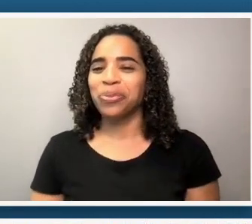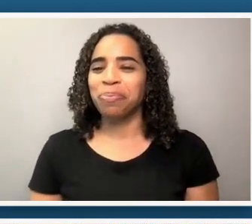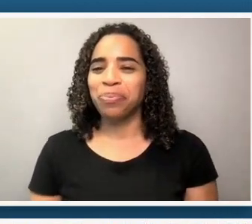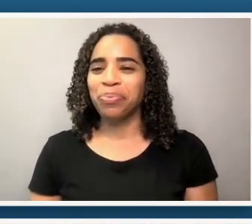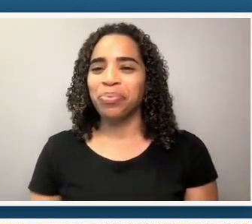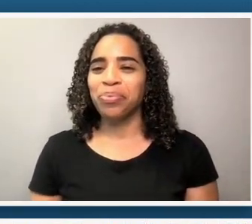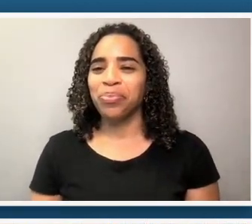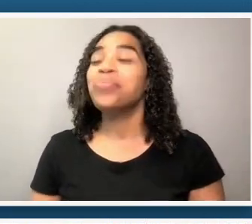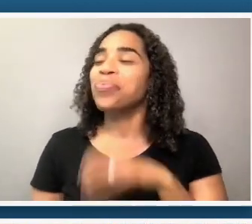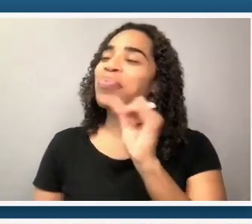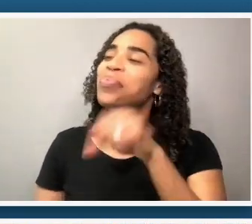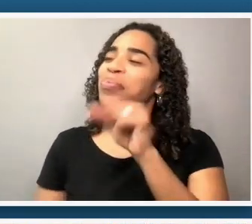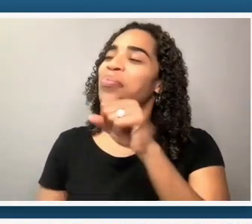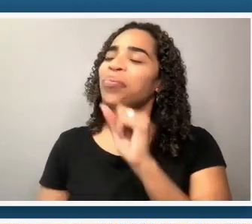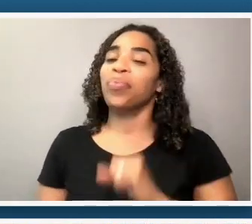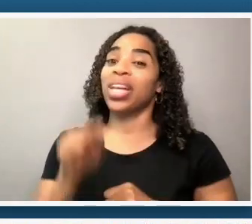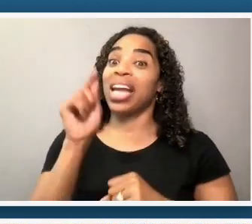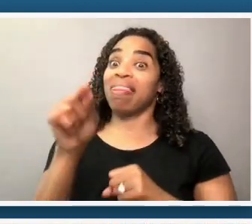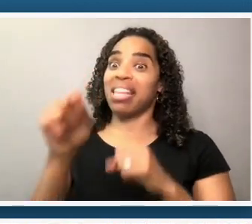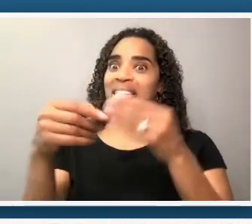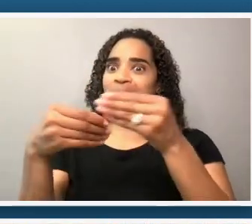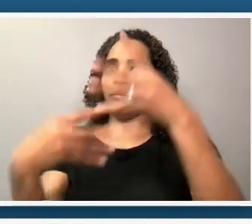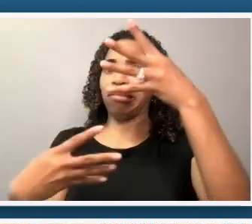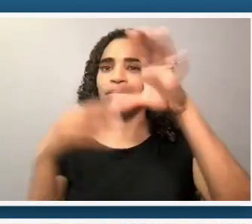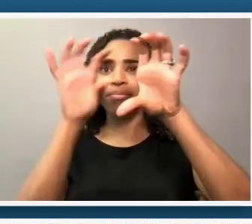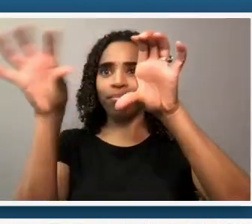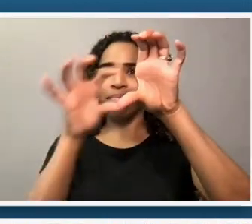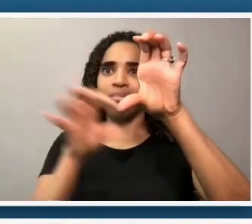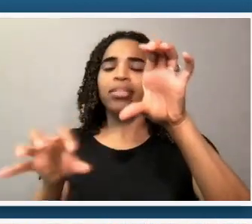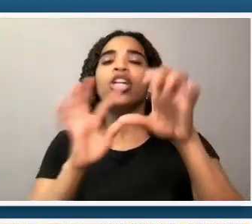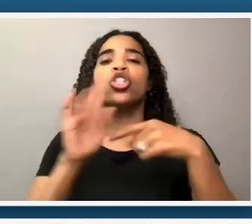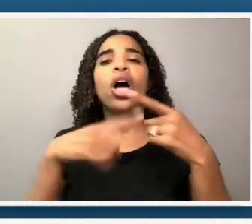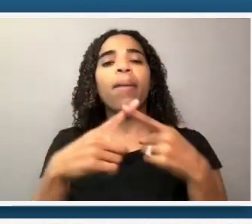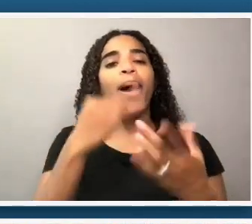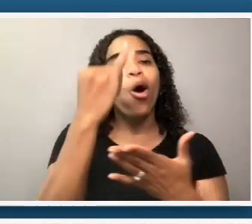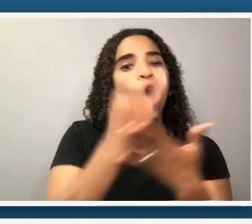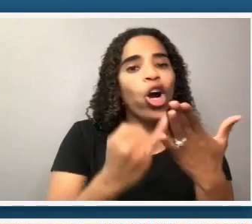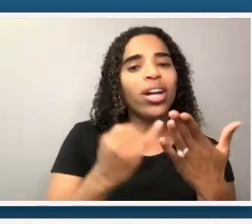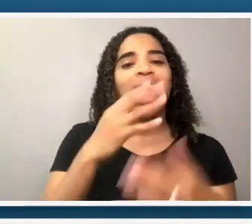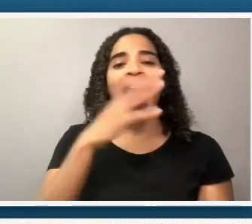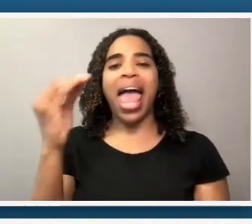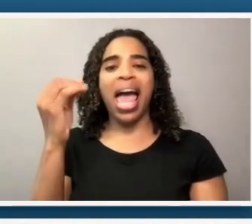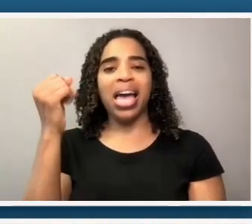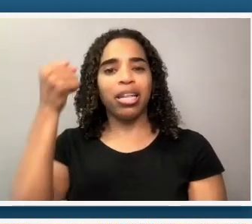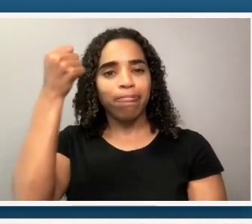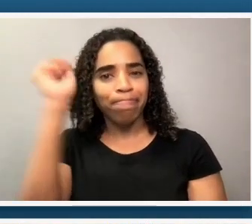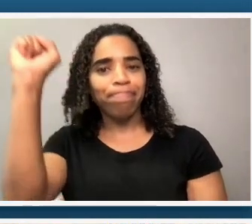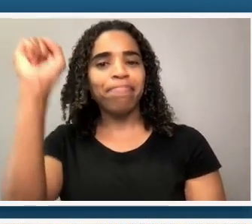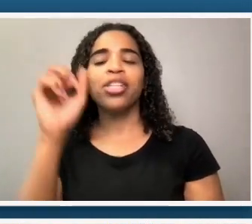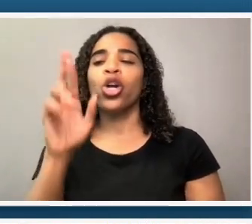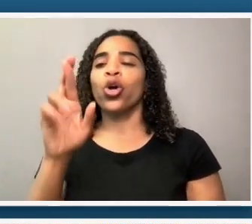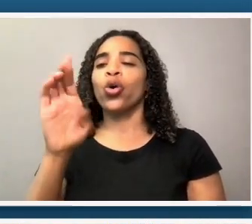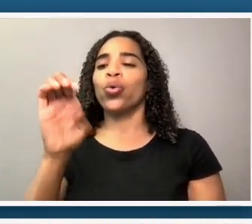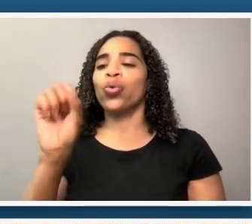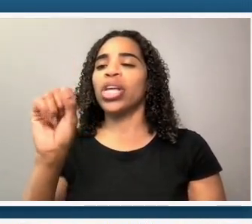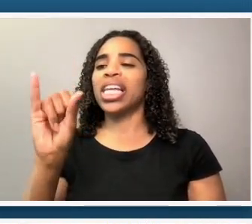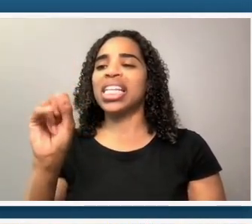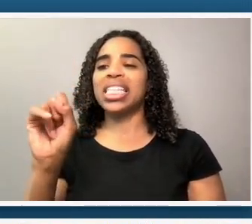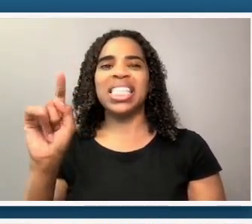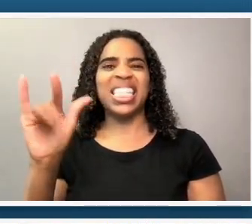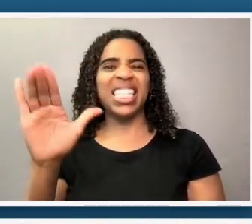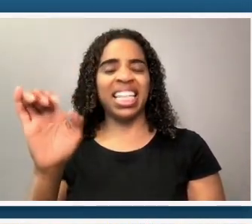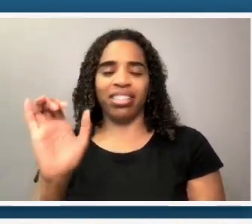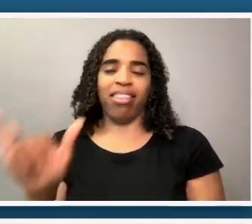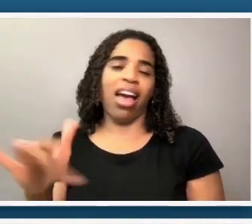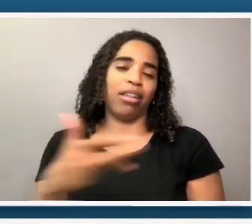Well, the collection that we're looking at, Art and Resistance, it's near and dear to my heart. You know that when we were